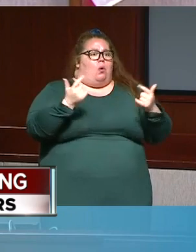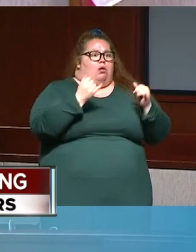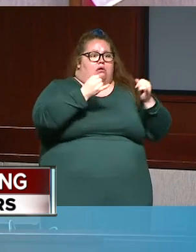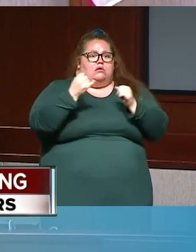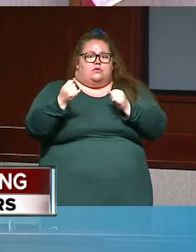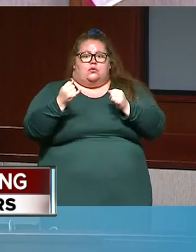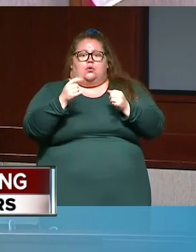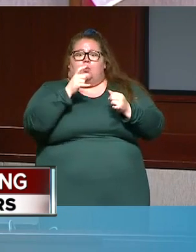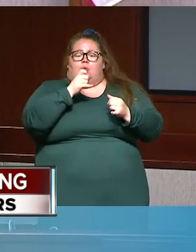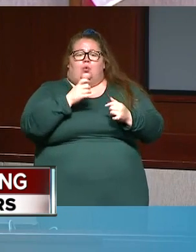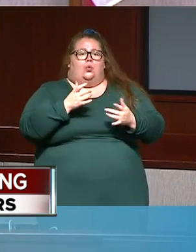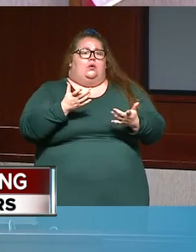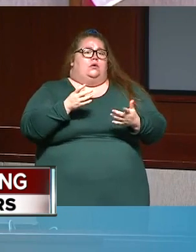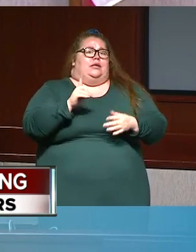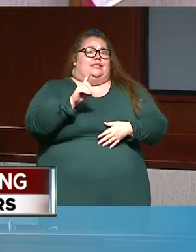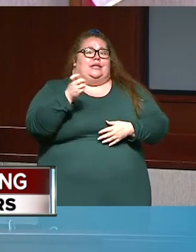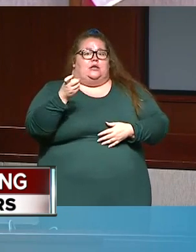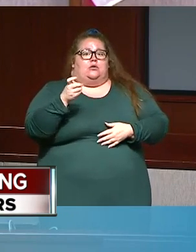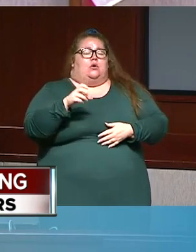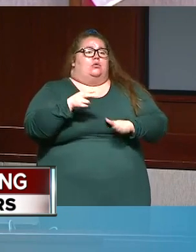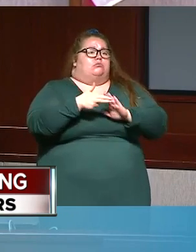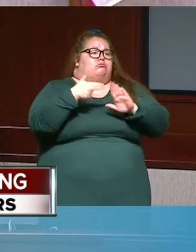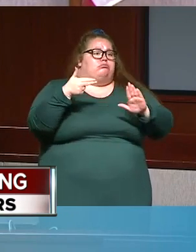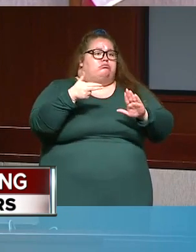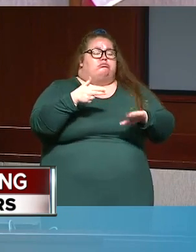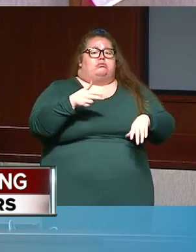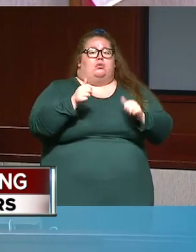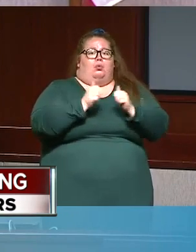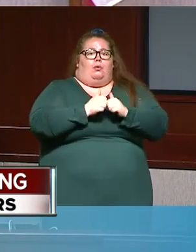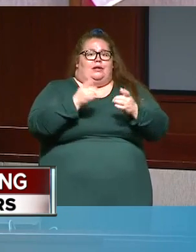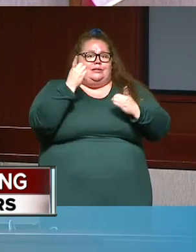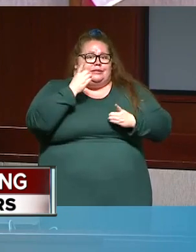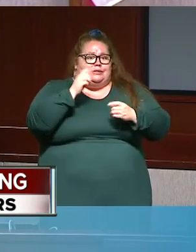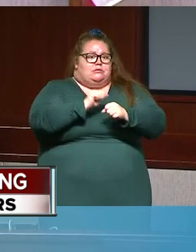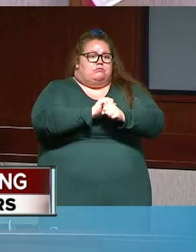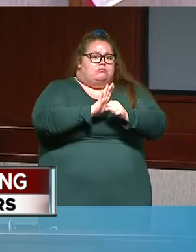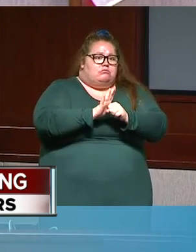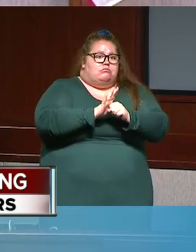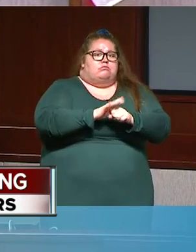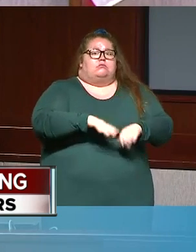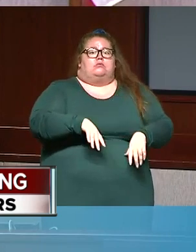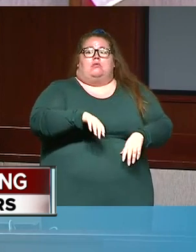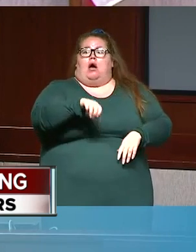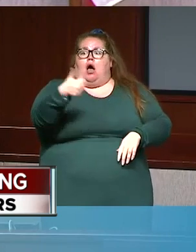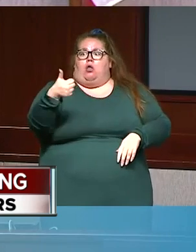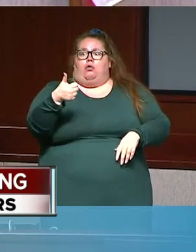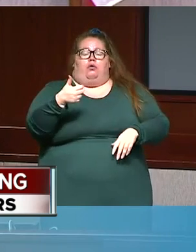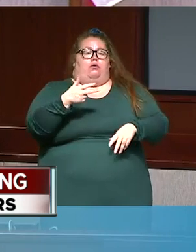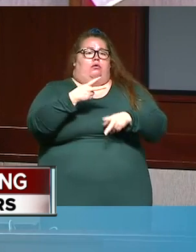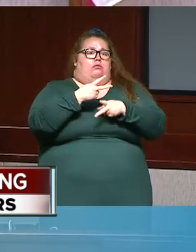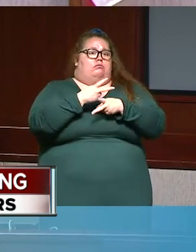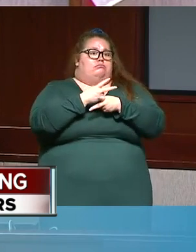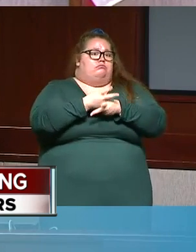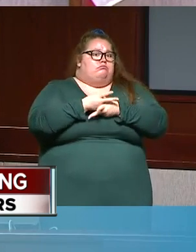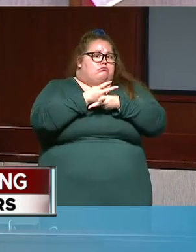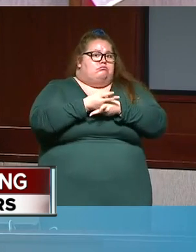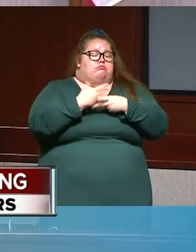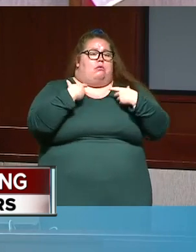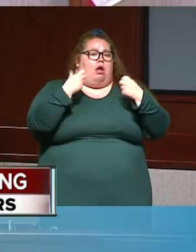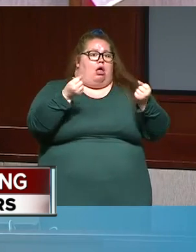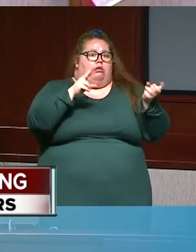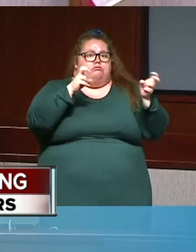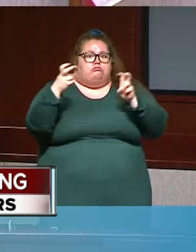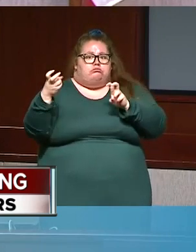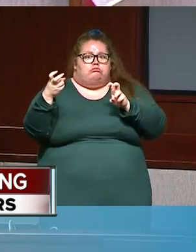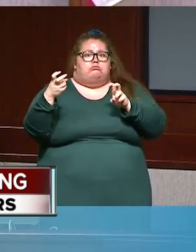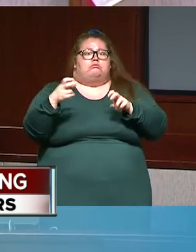become ill with this disease. We're also, of course, committed to all the other healthcare needs that exist in the community,